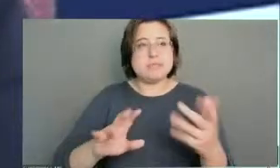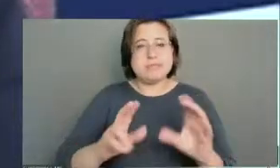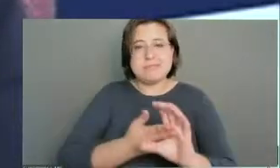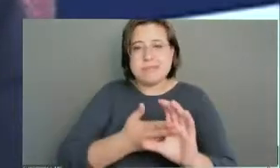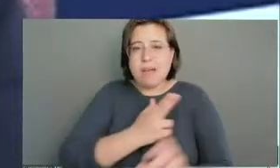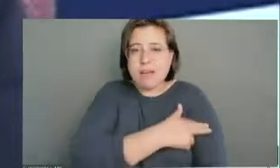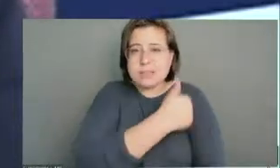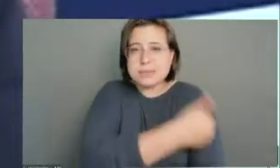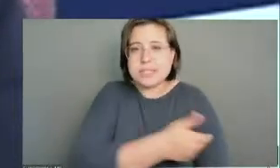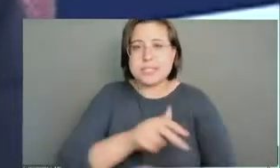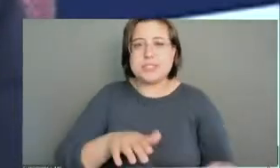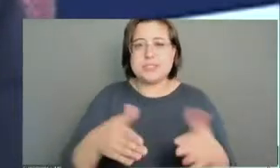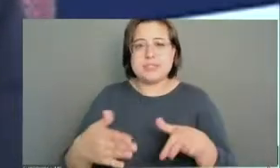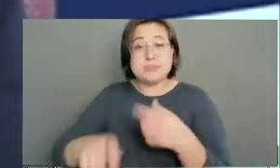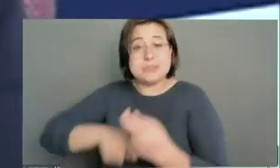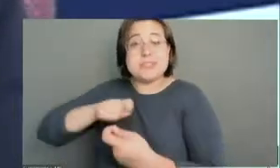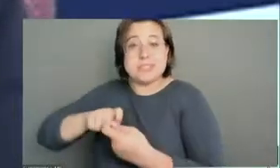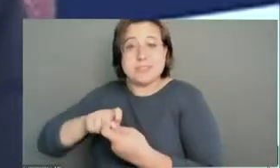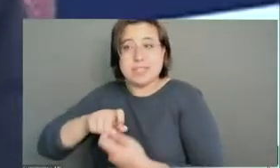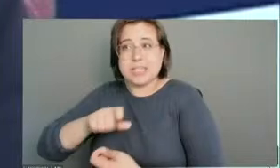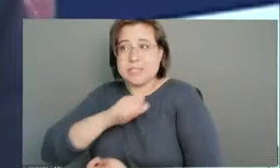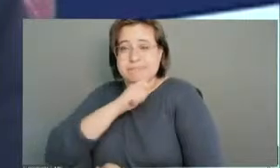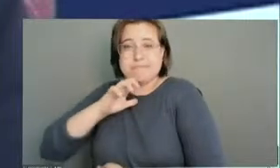among older people in the country.